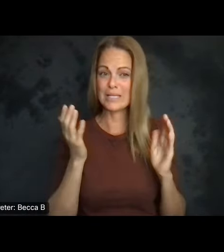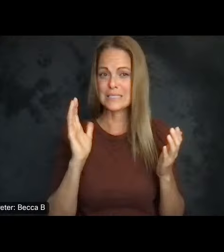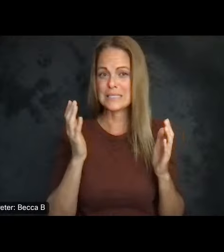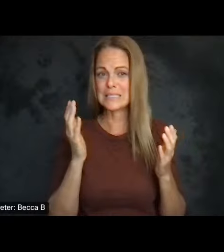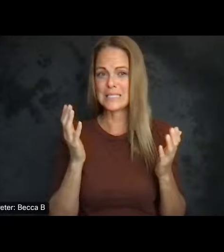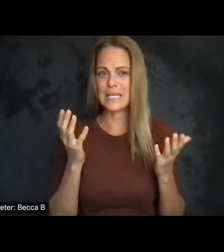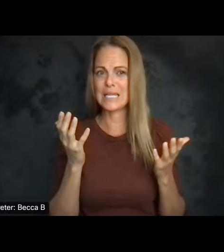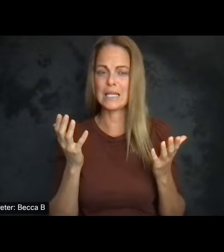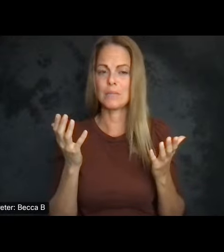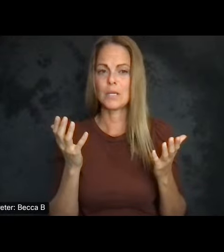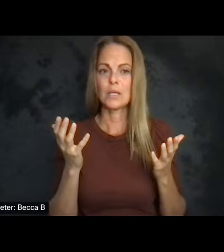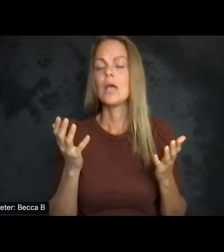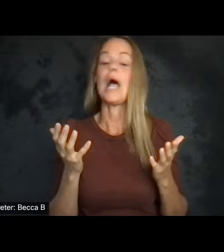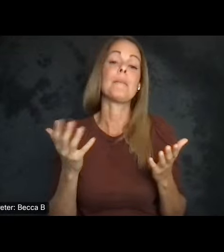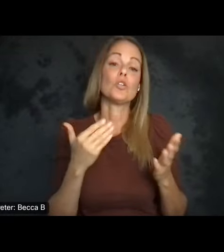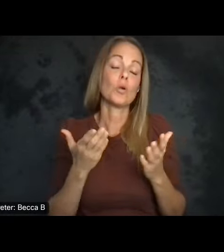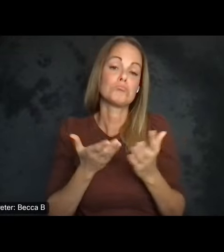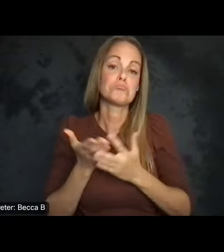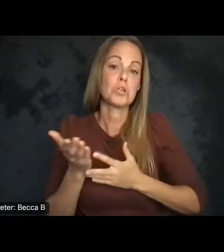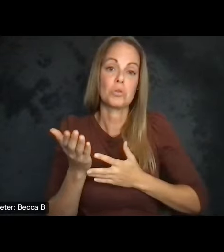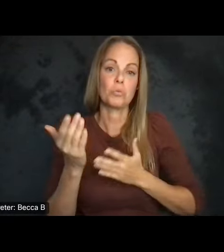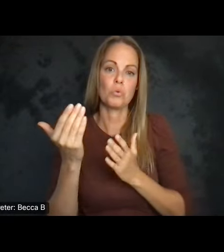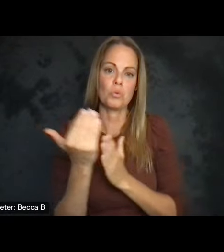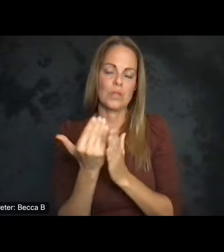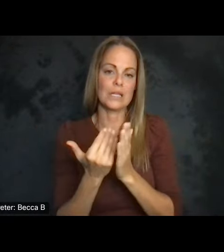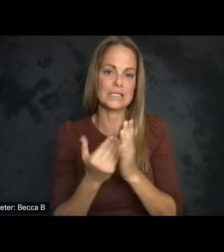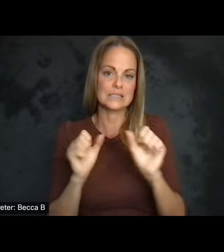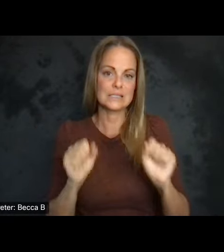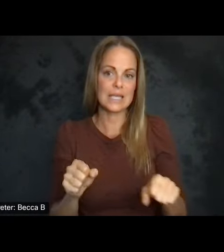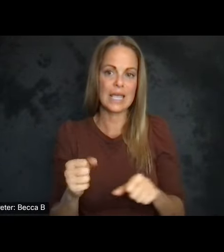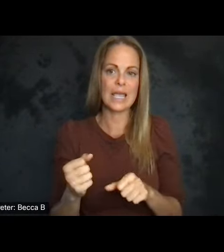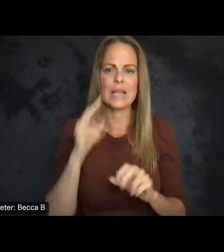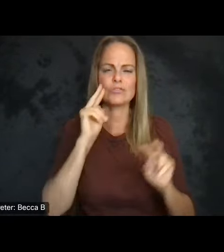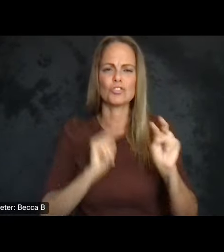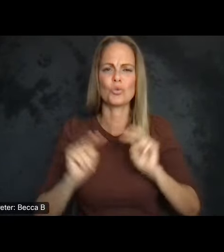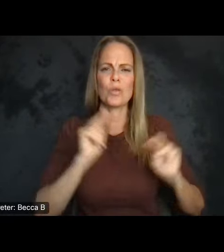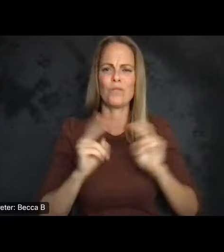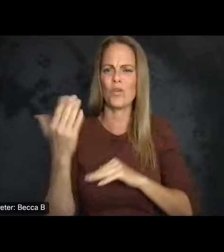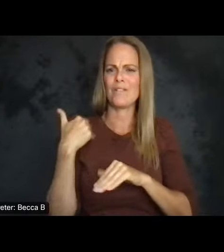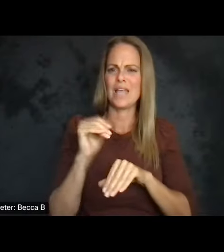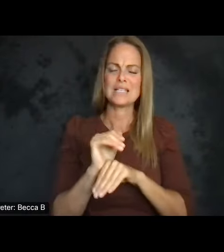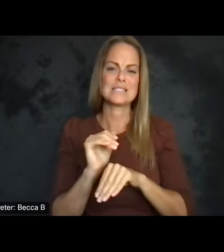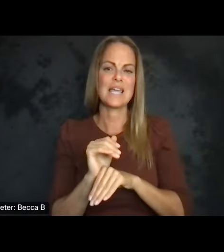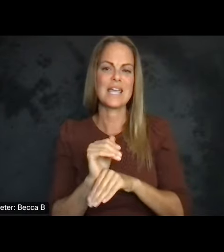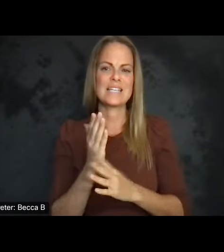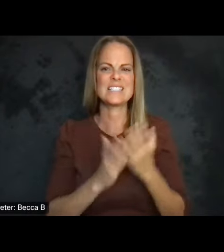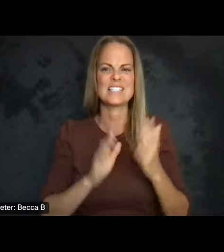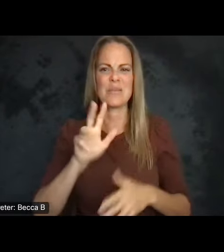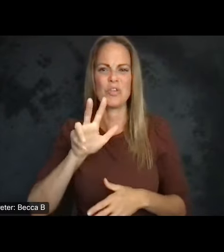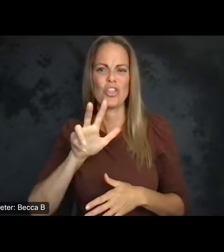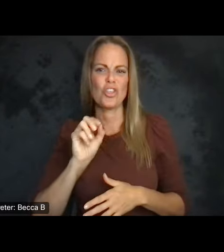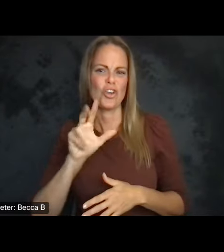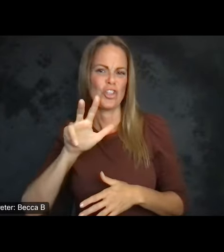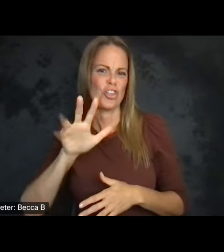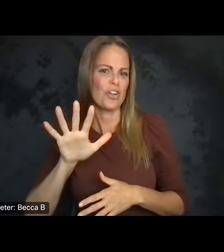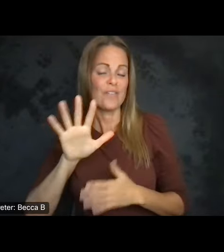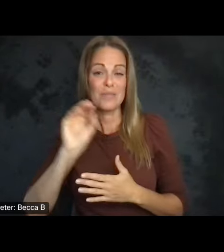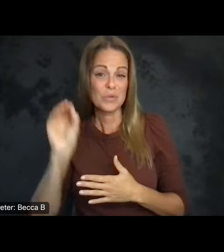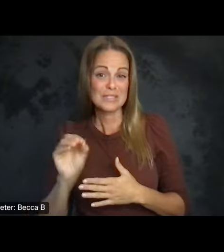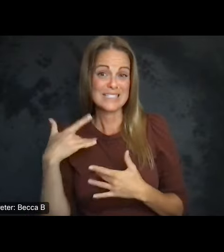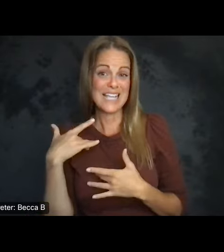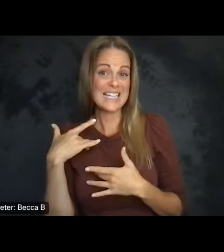I were running, and you could go through the whole list. I went through them last night, and some of them were like 30, 35%. Is that just something typical?